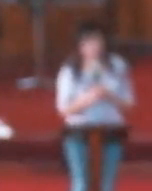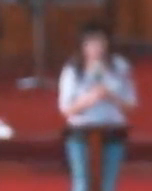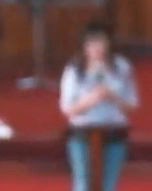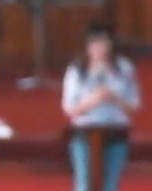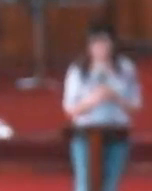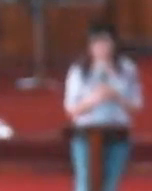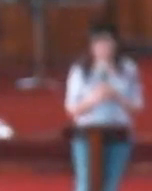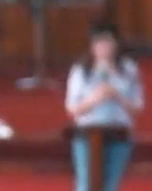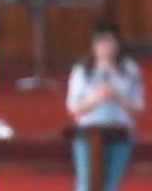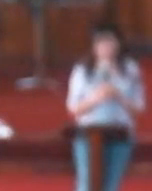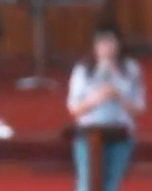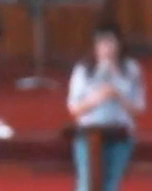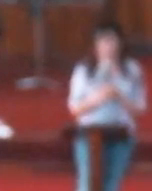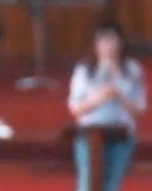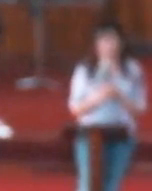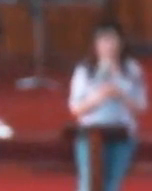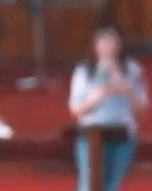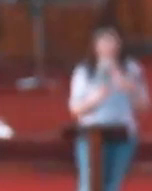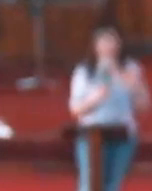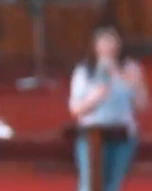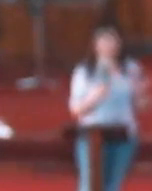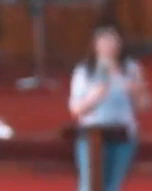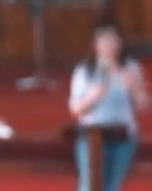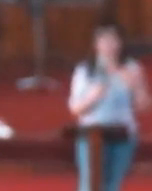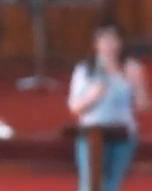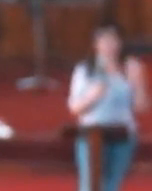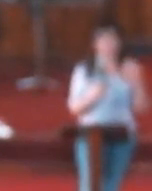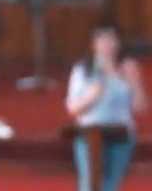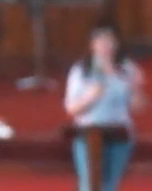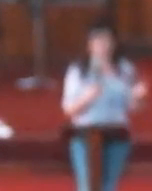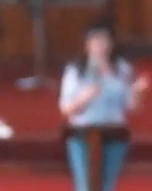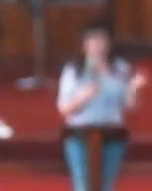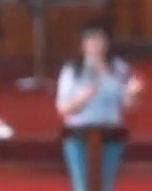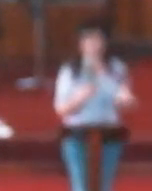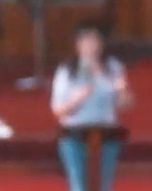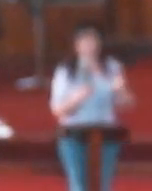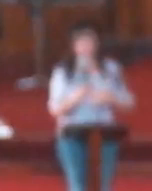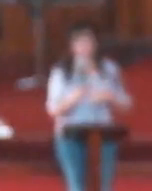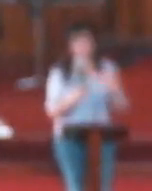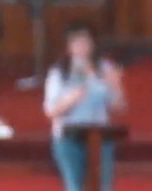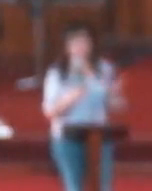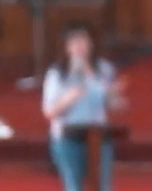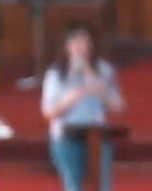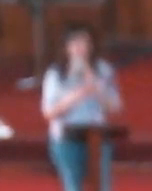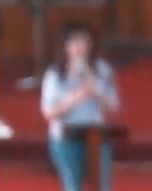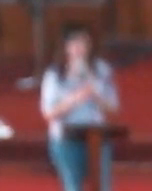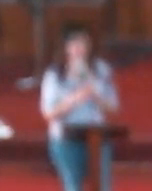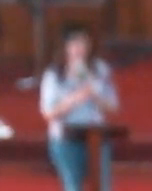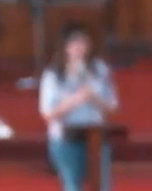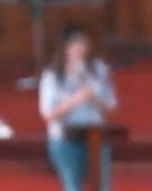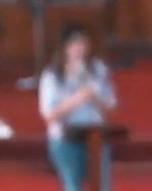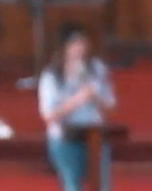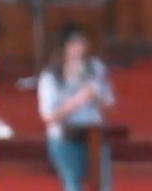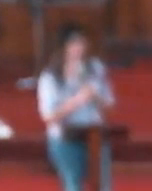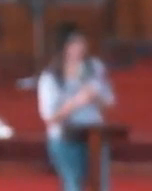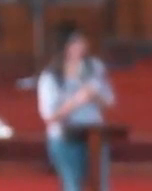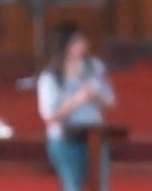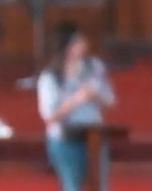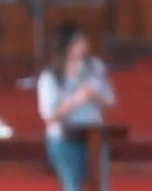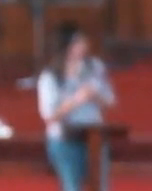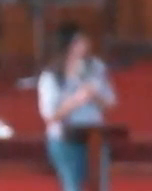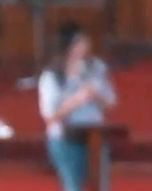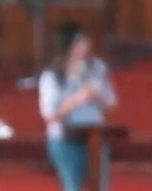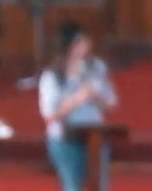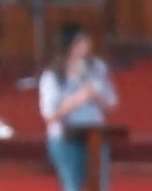saying that with your faith you can move the mountains, he was referring to the demon that was in this boy that they could not cast out previously. Y